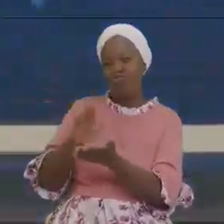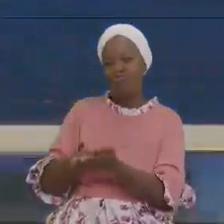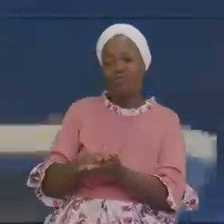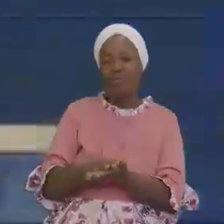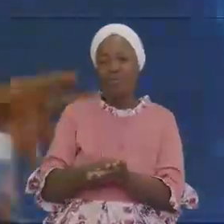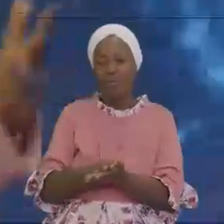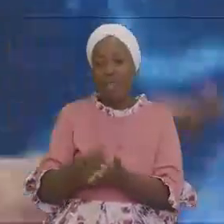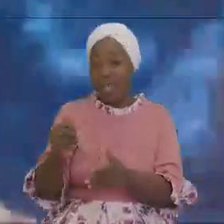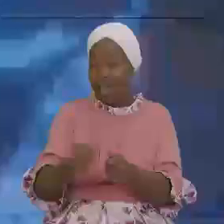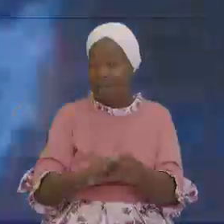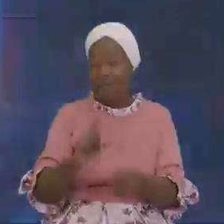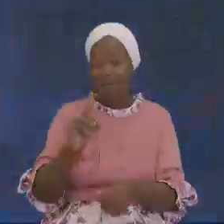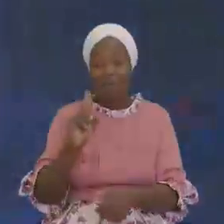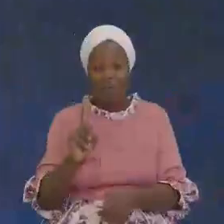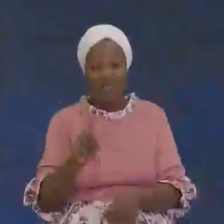Everybody will say, but no.